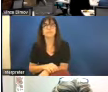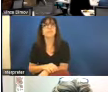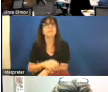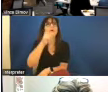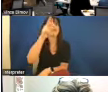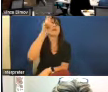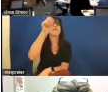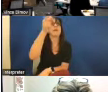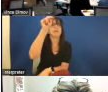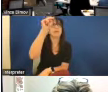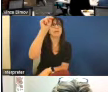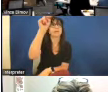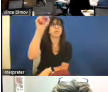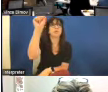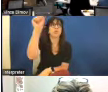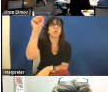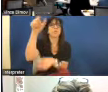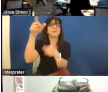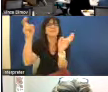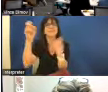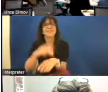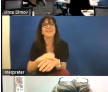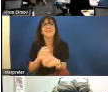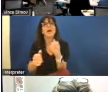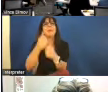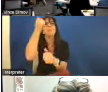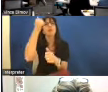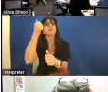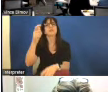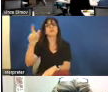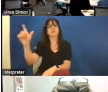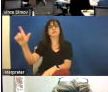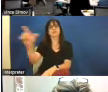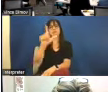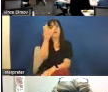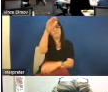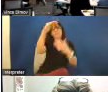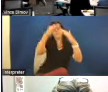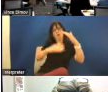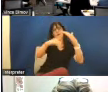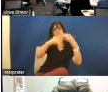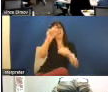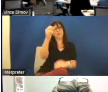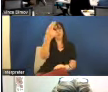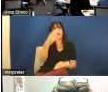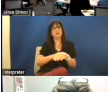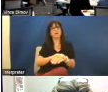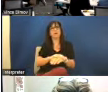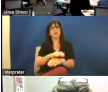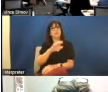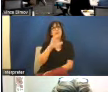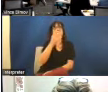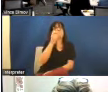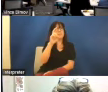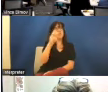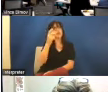I'm Valyn Sorensen, and I'm mostly down the bottom half, the left side of Utah. So Iron, Beaver, Miller,